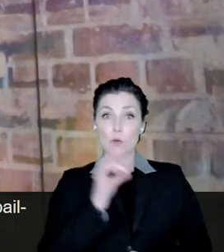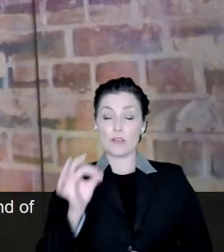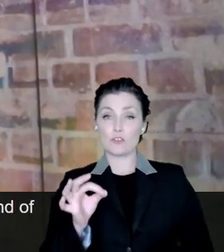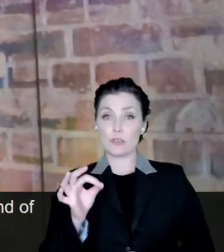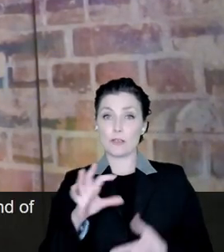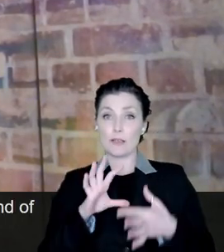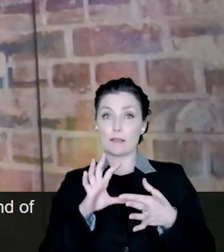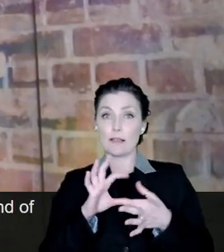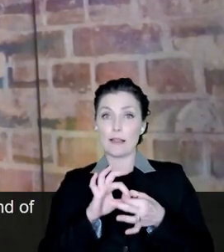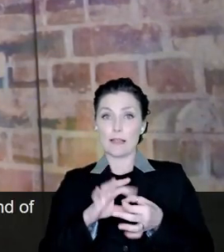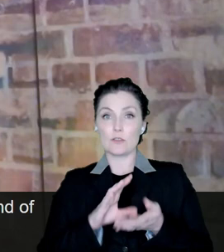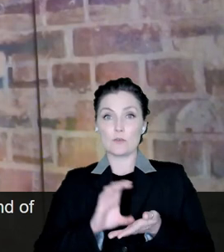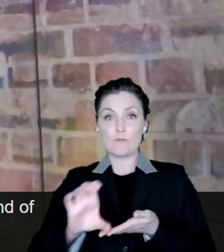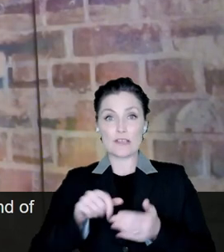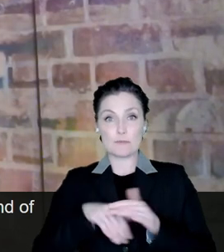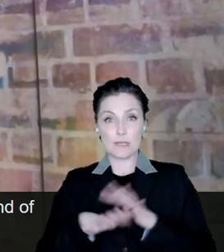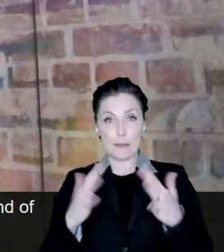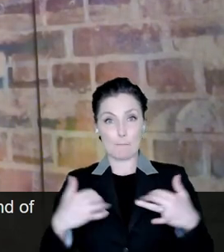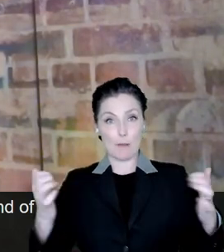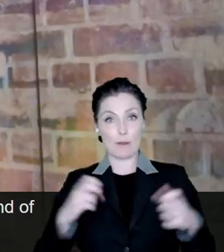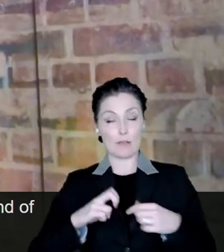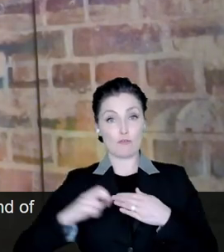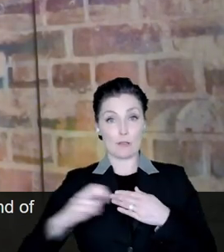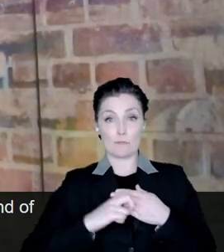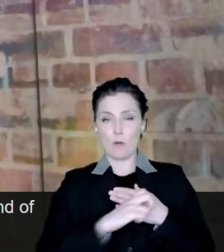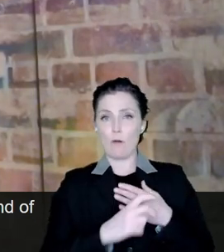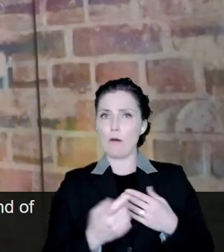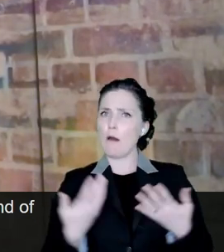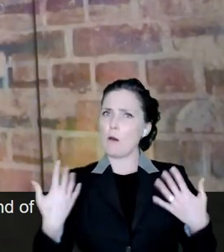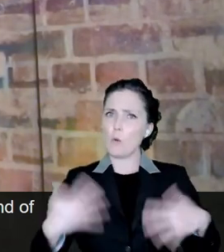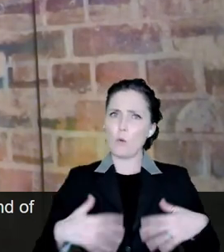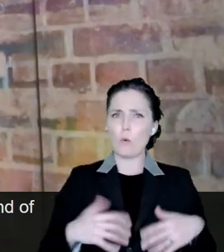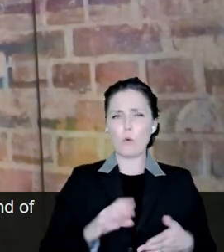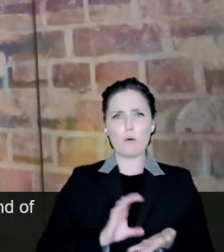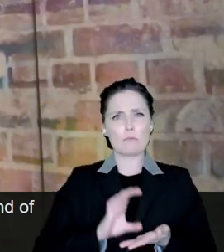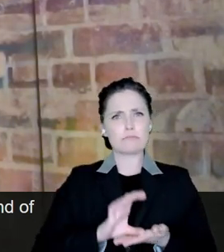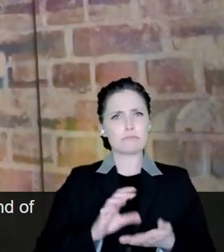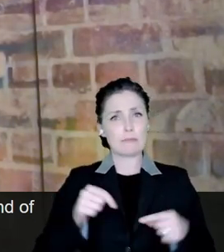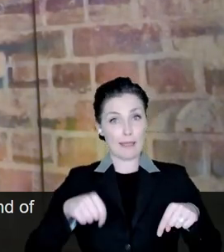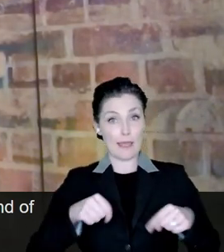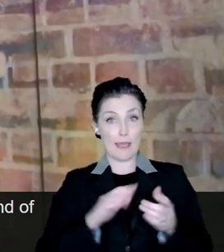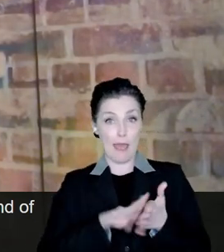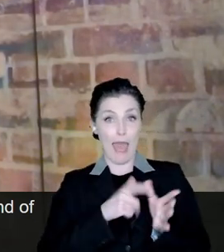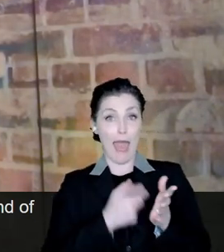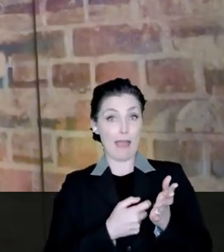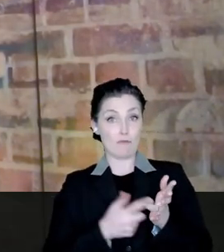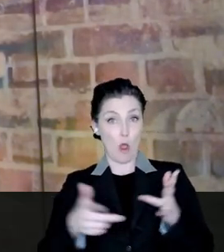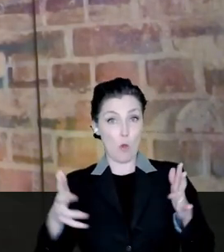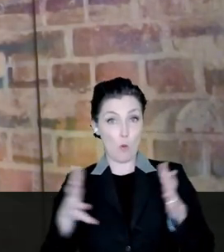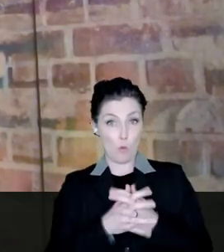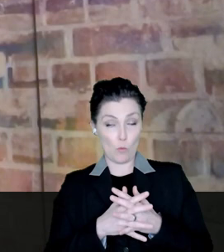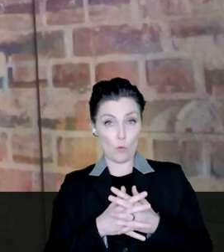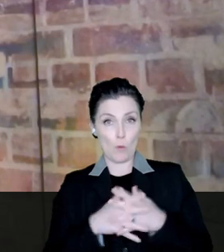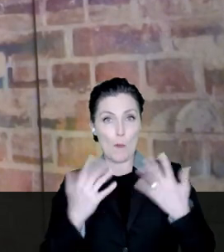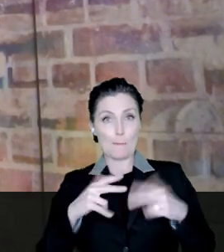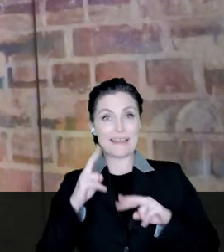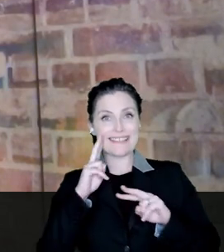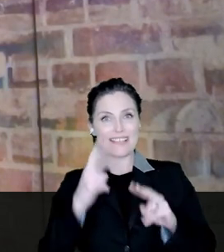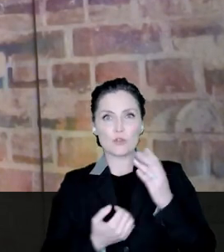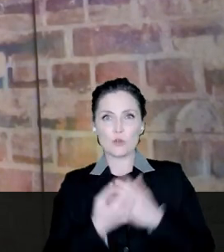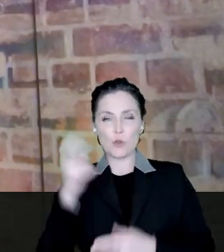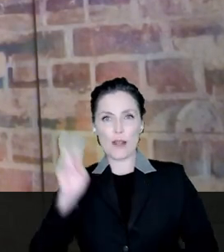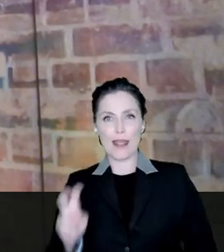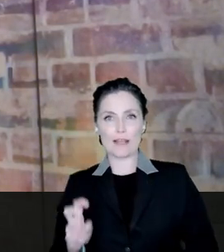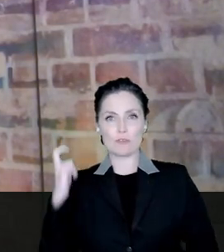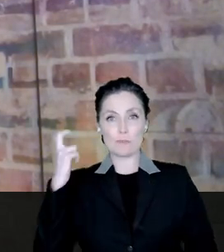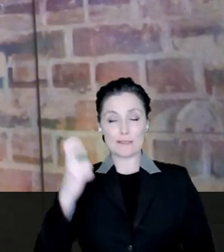in public transport, we've had great public transport investment in Harrow. We've seen the new electric buses on the H9 and